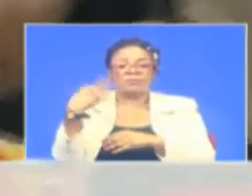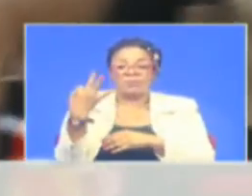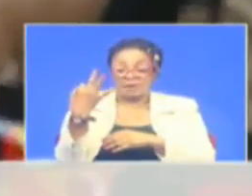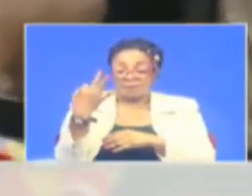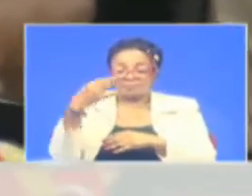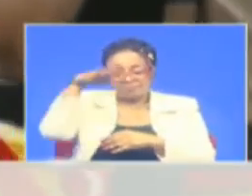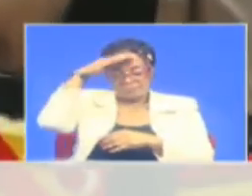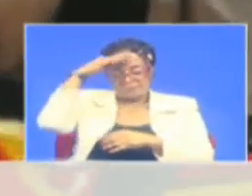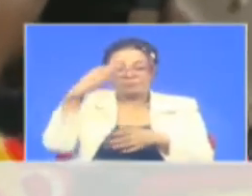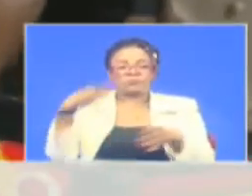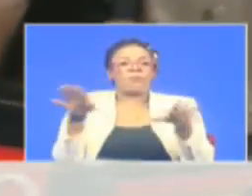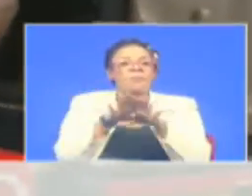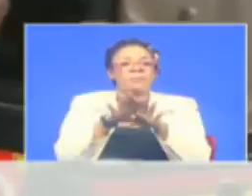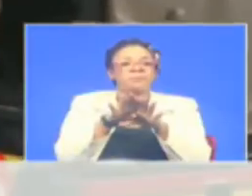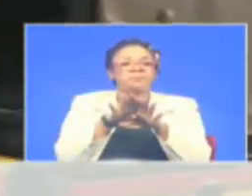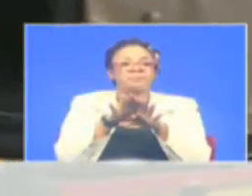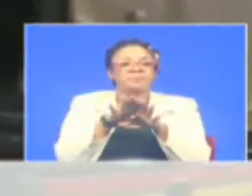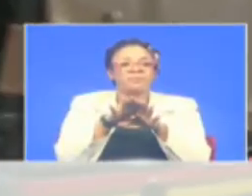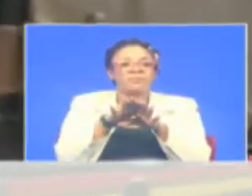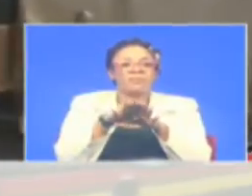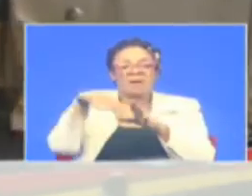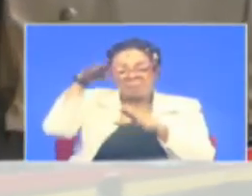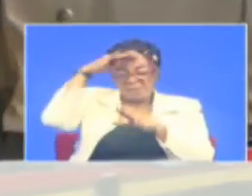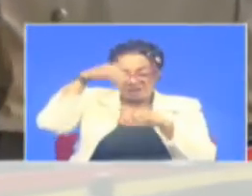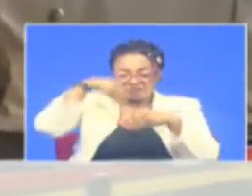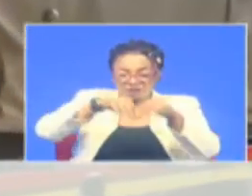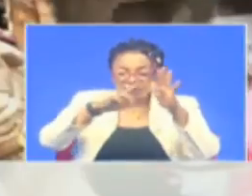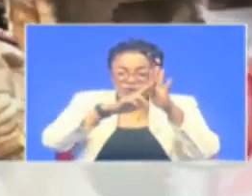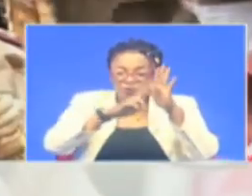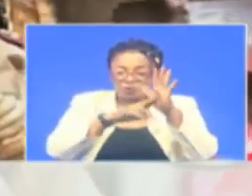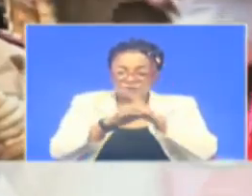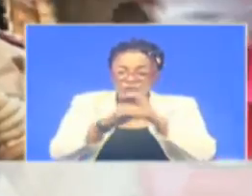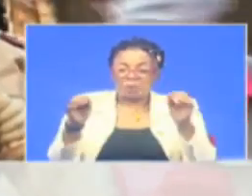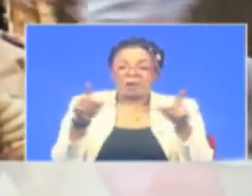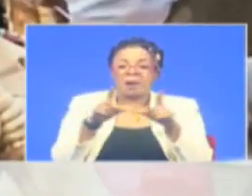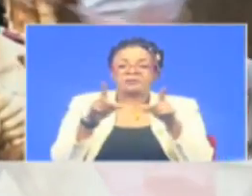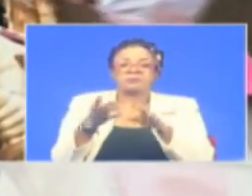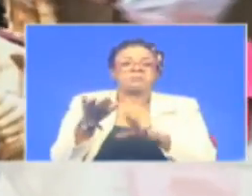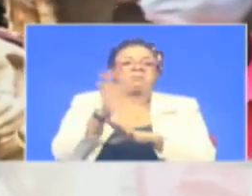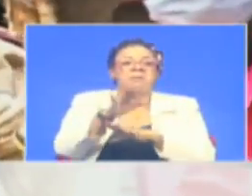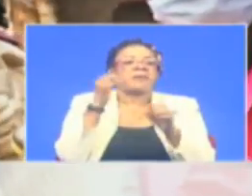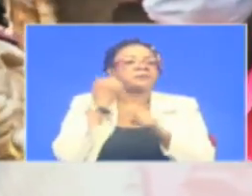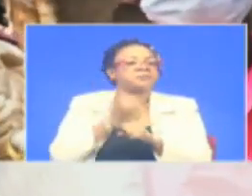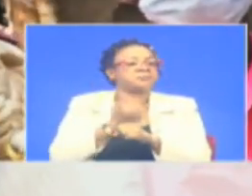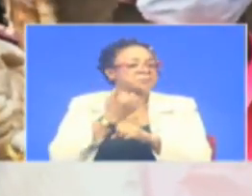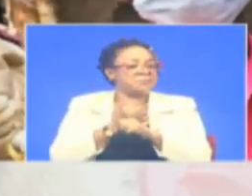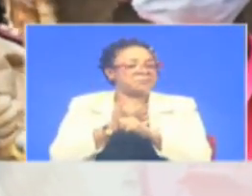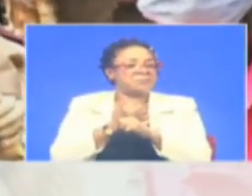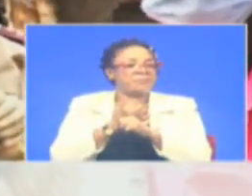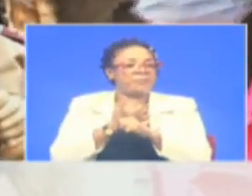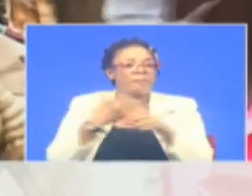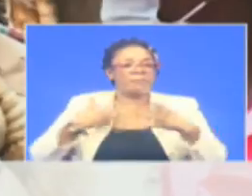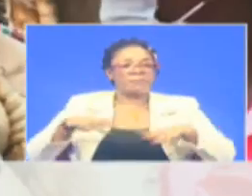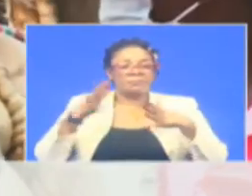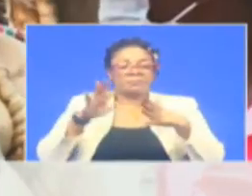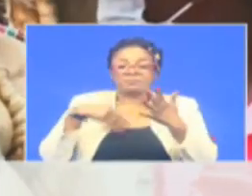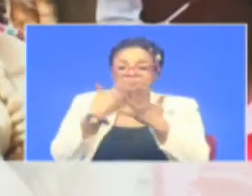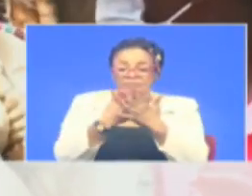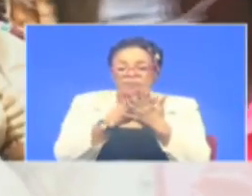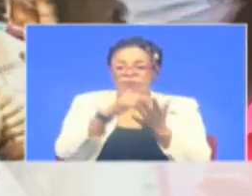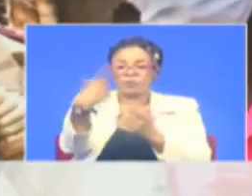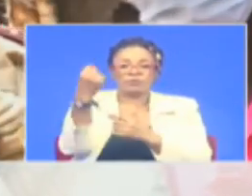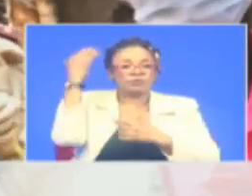down. Na zile bars zilikuwa zifuati sheria, hatutazirudishia license tena. Na wale watu tumeshika pia tutawapeleka